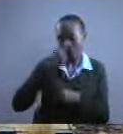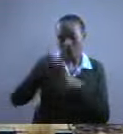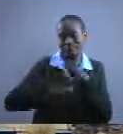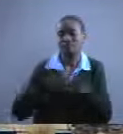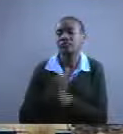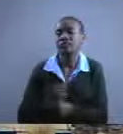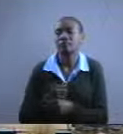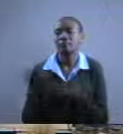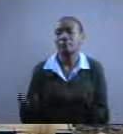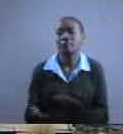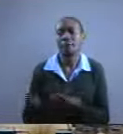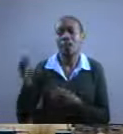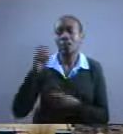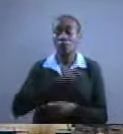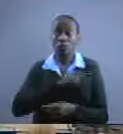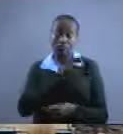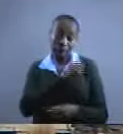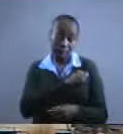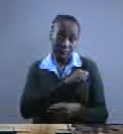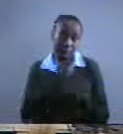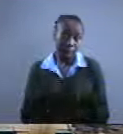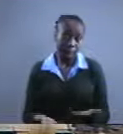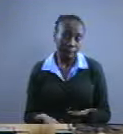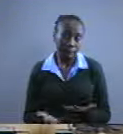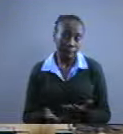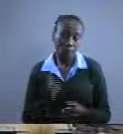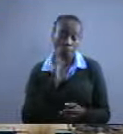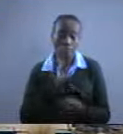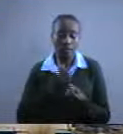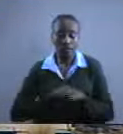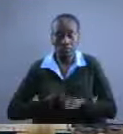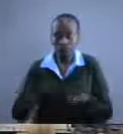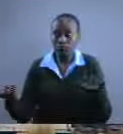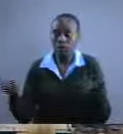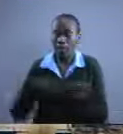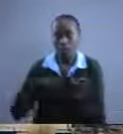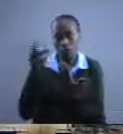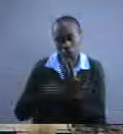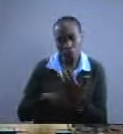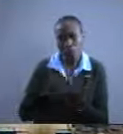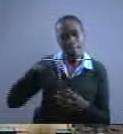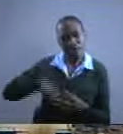Jozini Ingwavuma water supply project will benefit